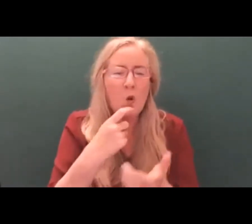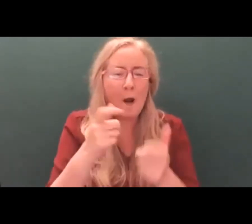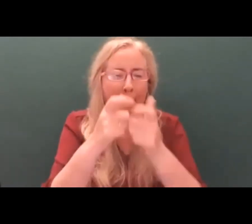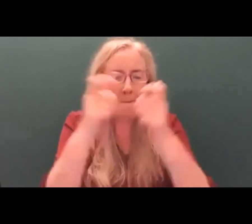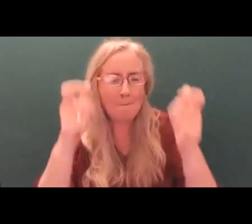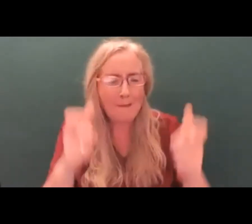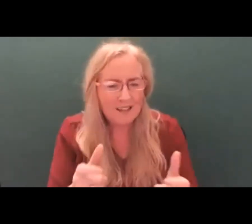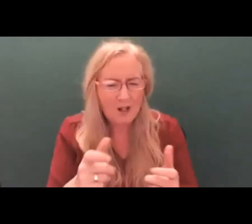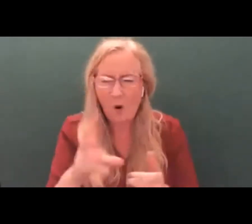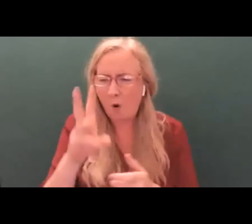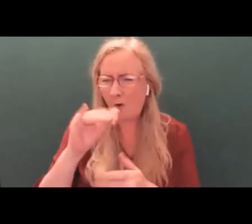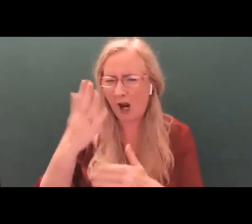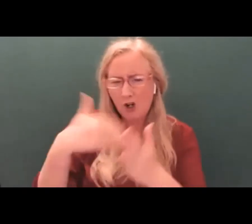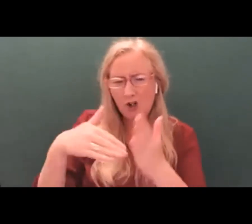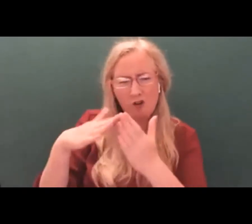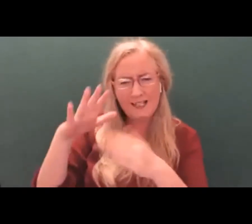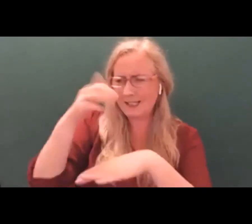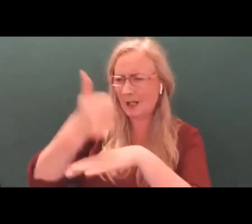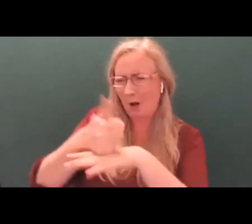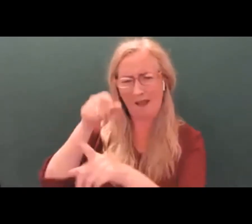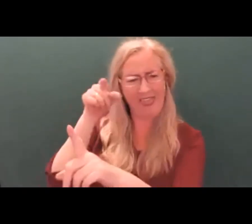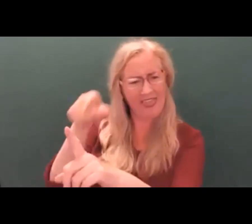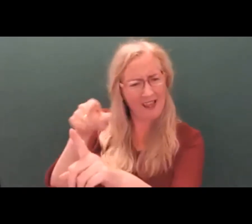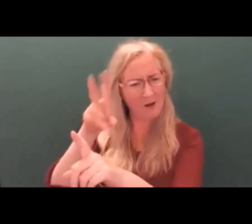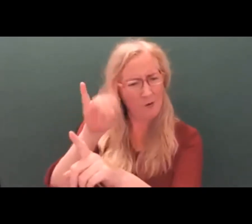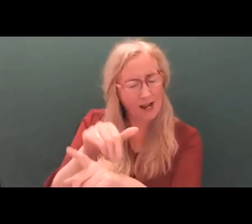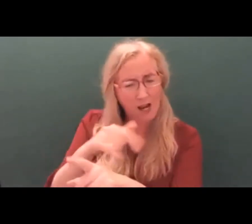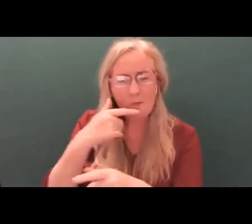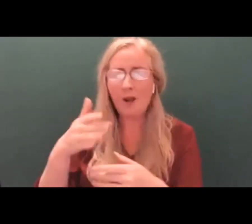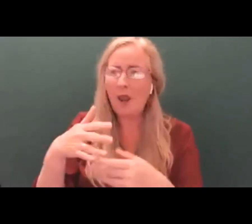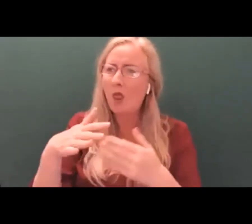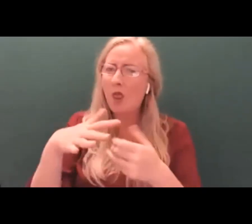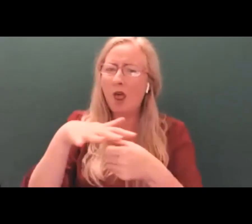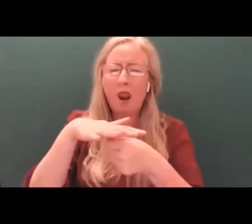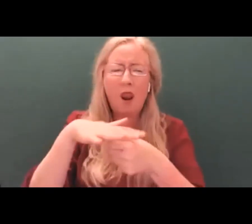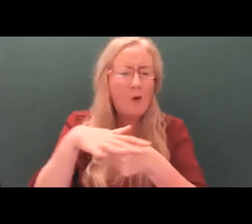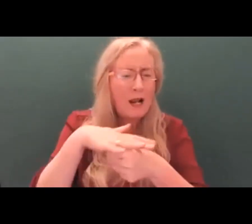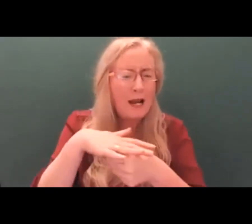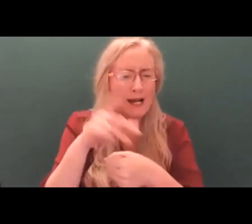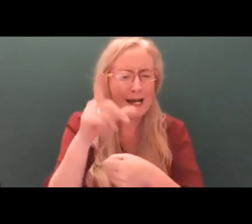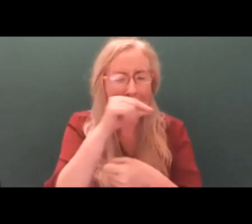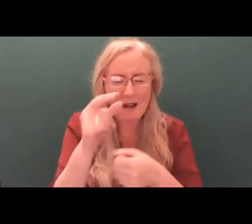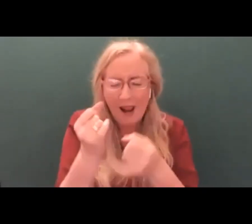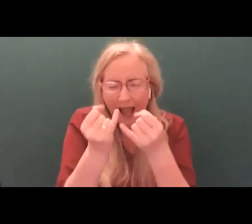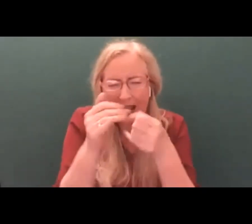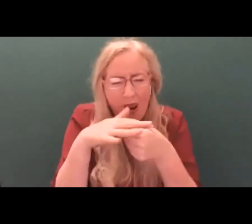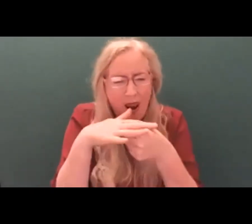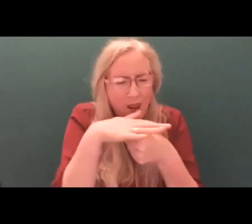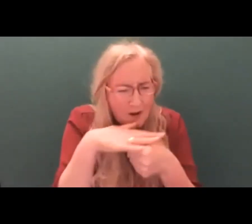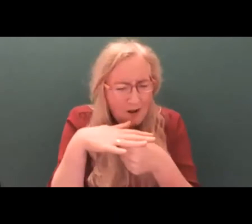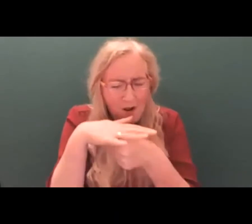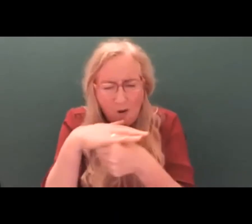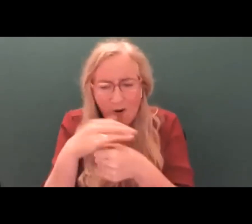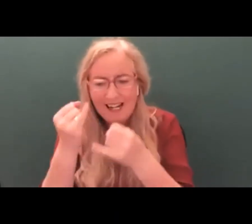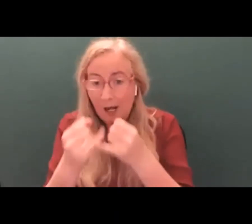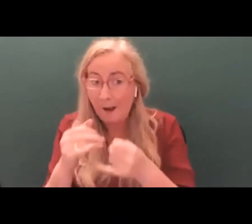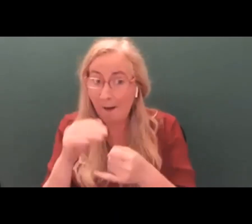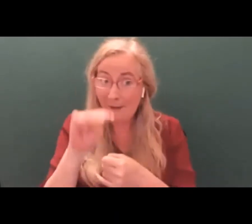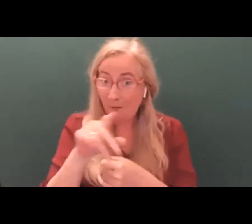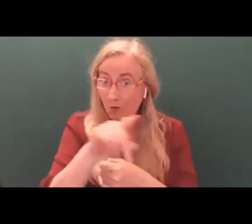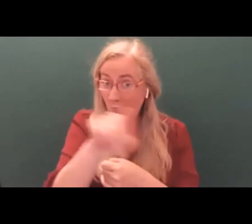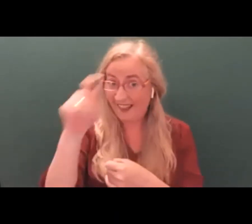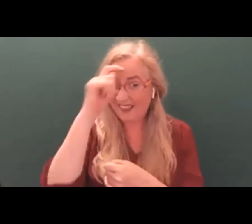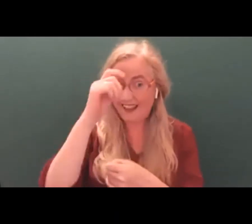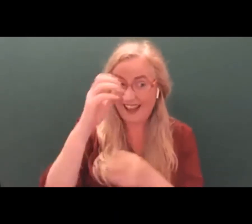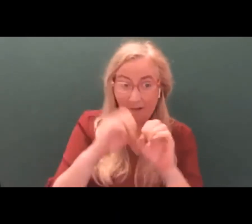the church was set up there in the first place, what your local saint's name is, all of that local detail, you might think everyone knows it.